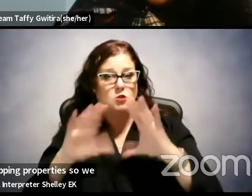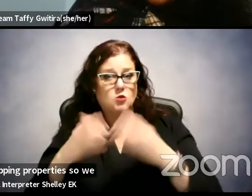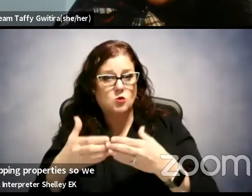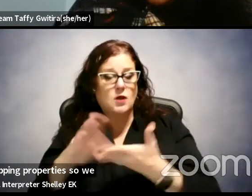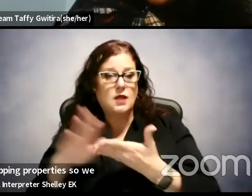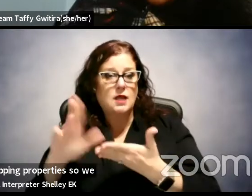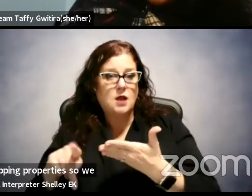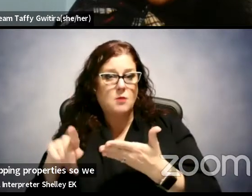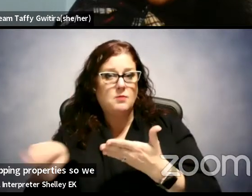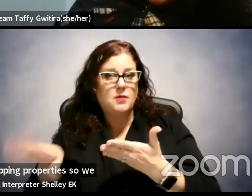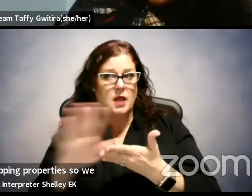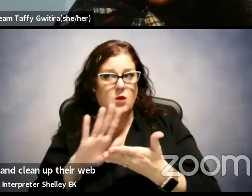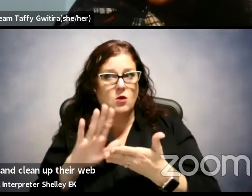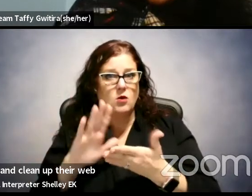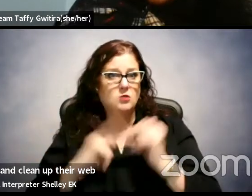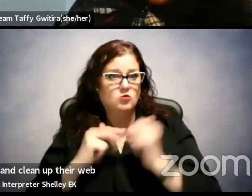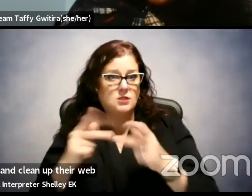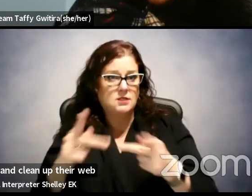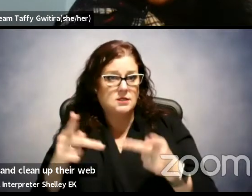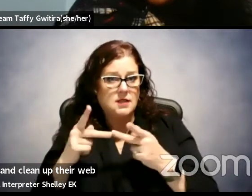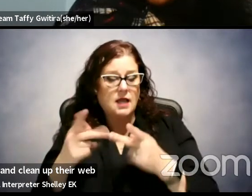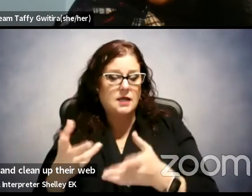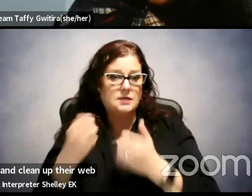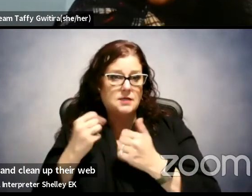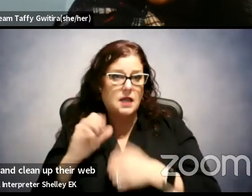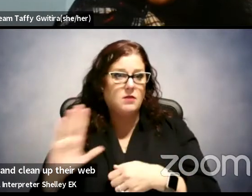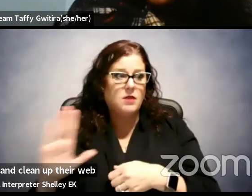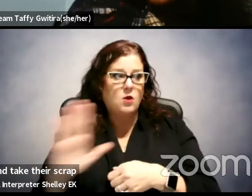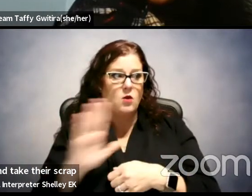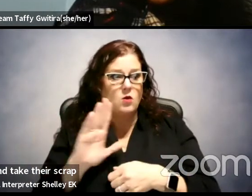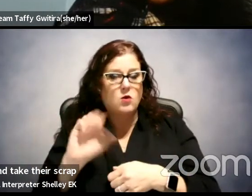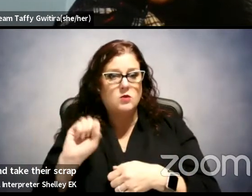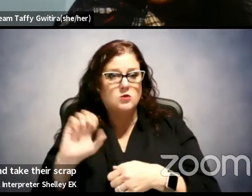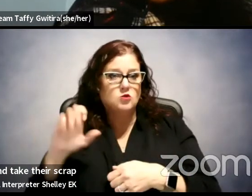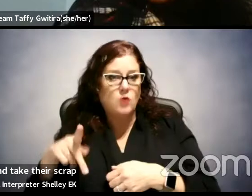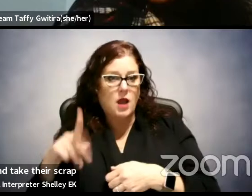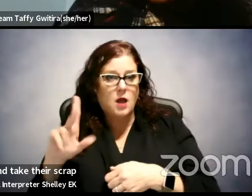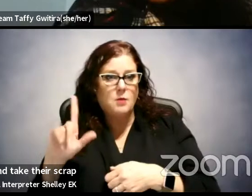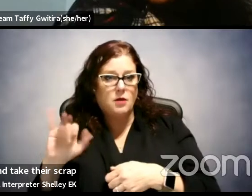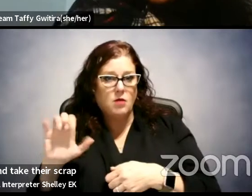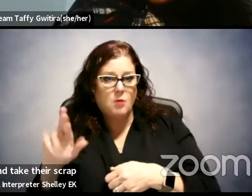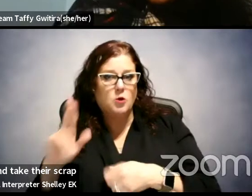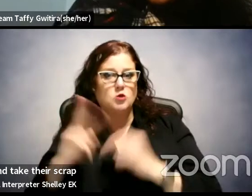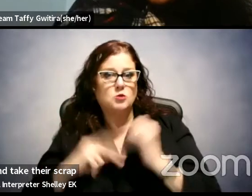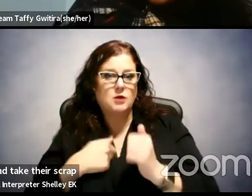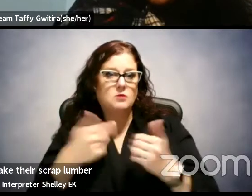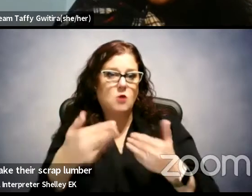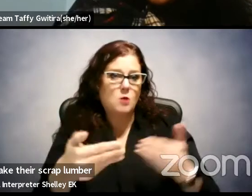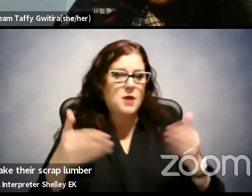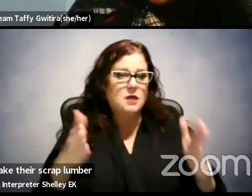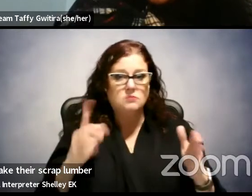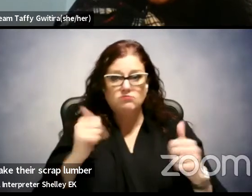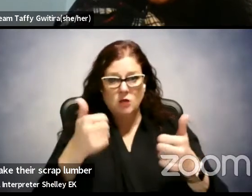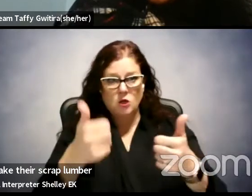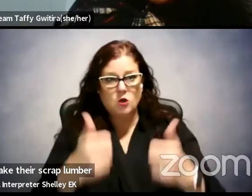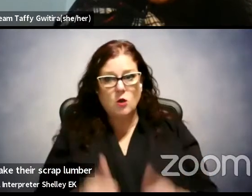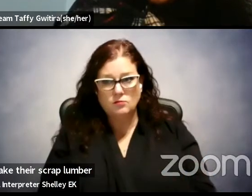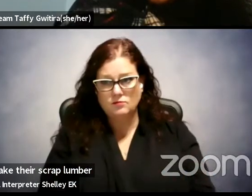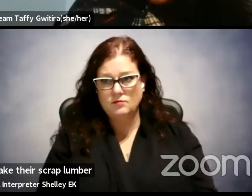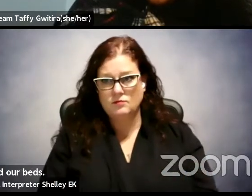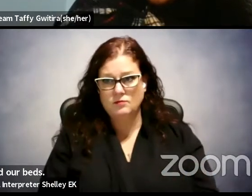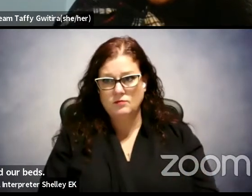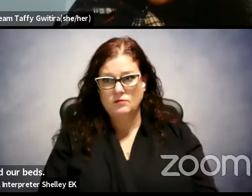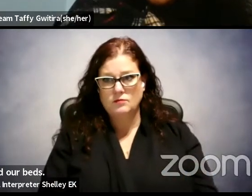up their construction sites and take their scrap lumber from them to build our beds. There you go. So,